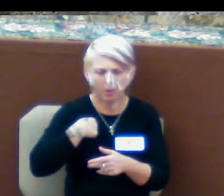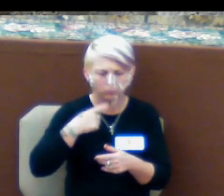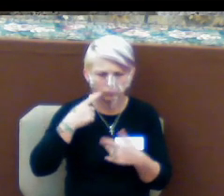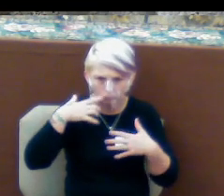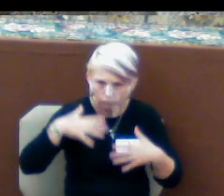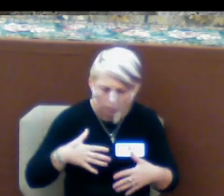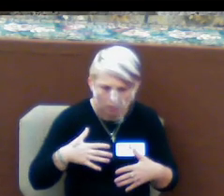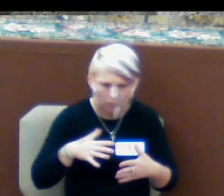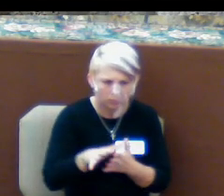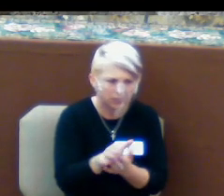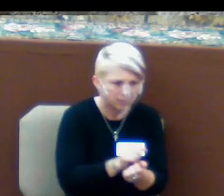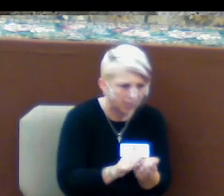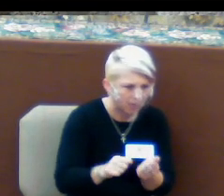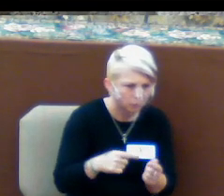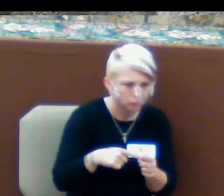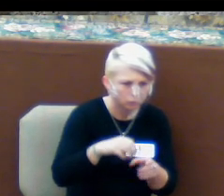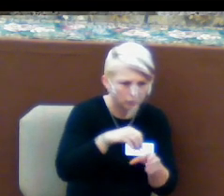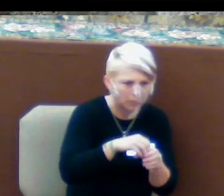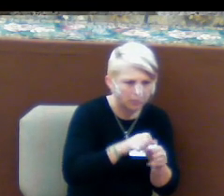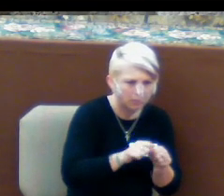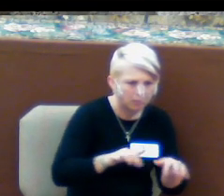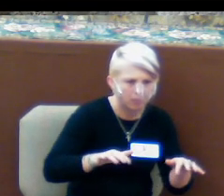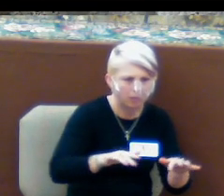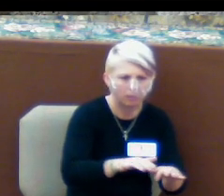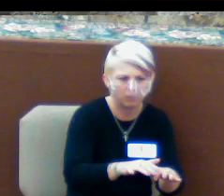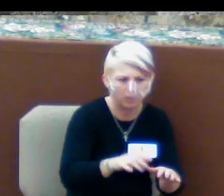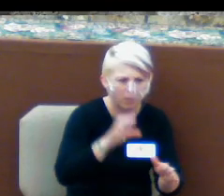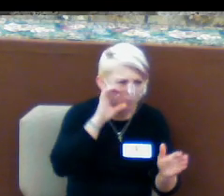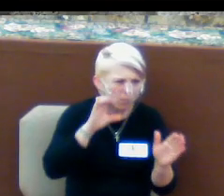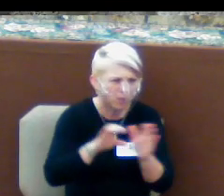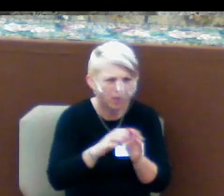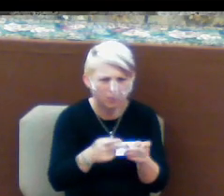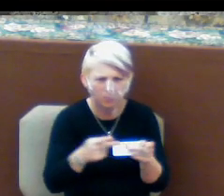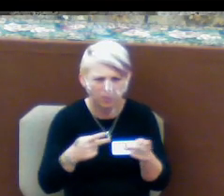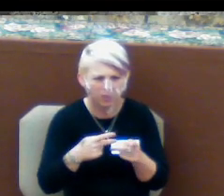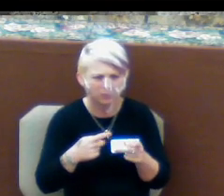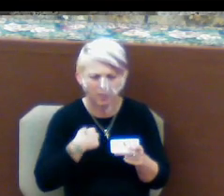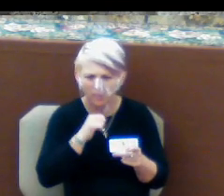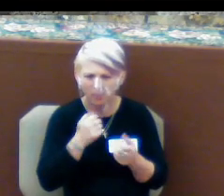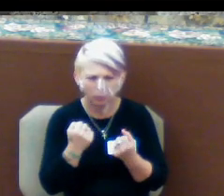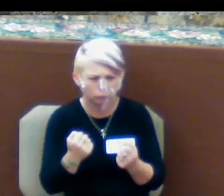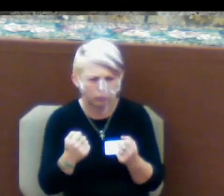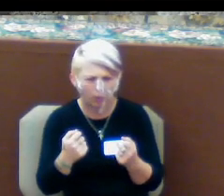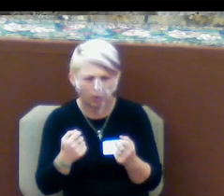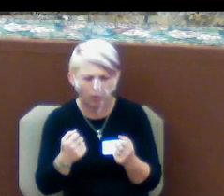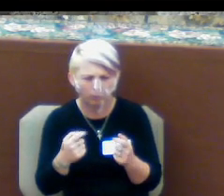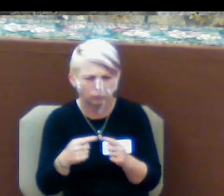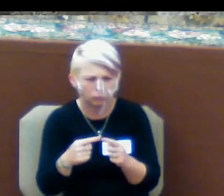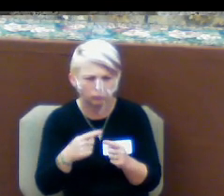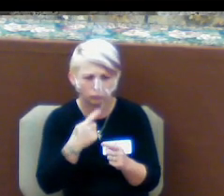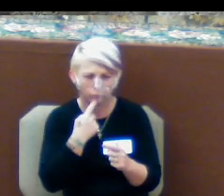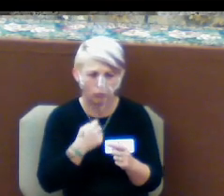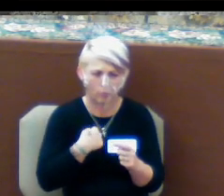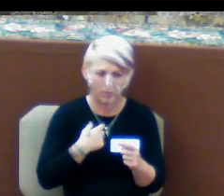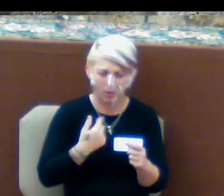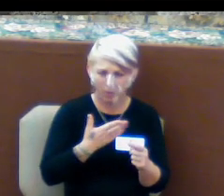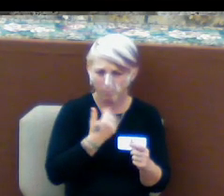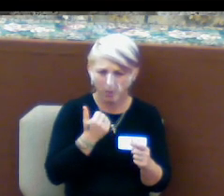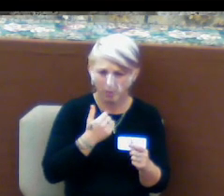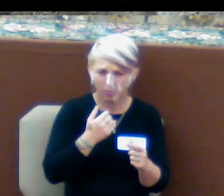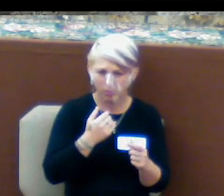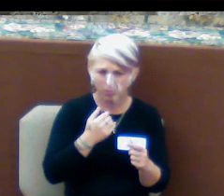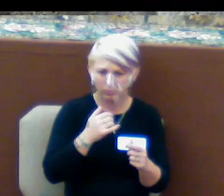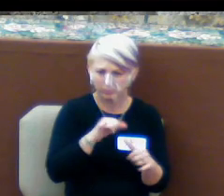damage done to inland areas. Photos of places I didn't drive to told me I was better off staying